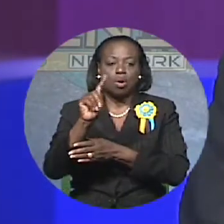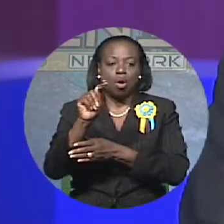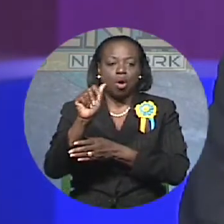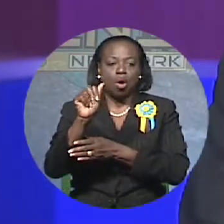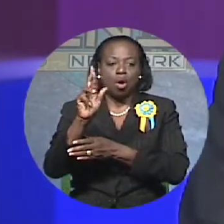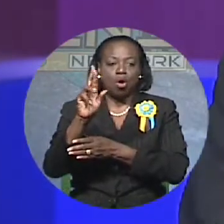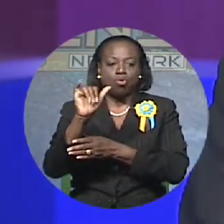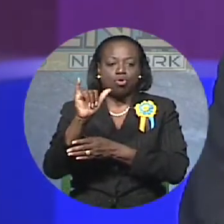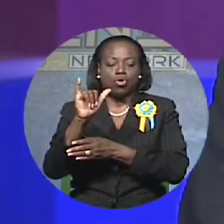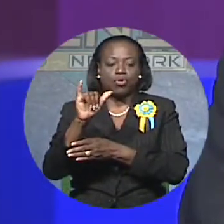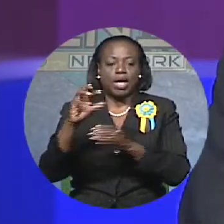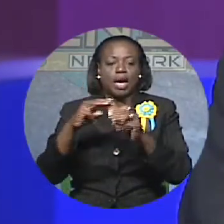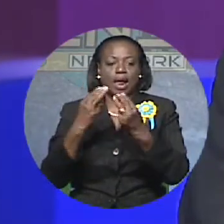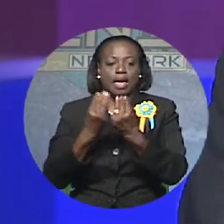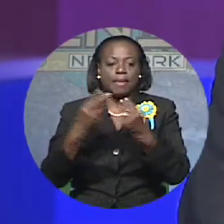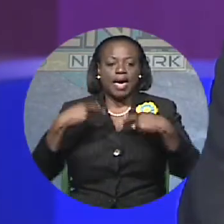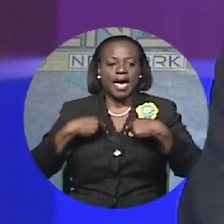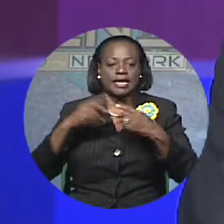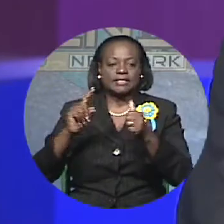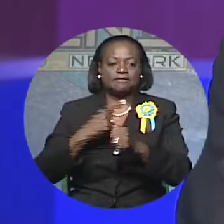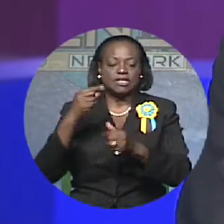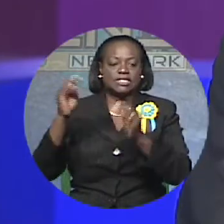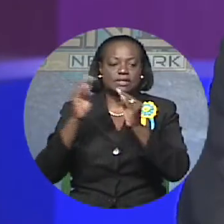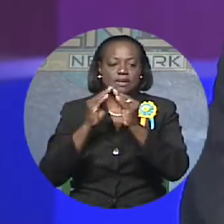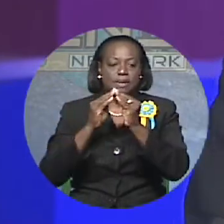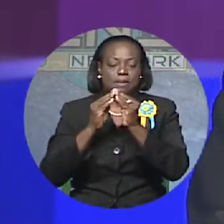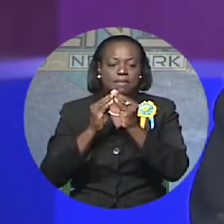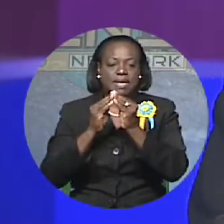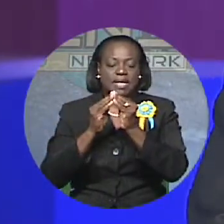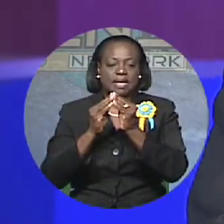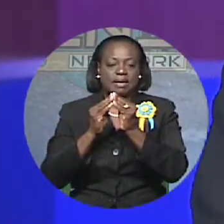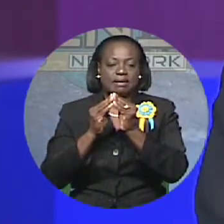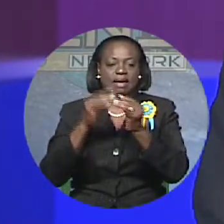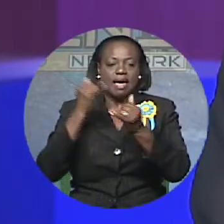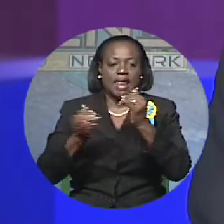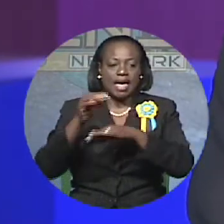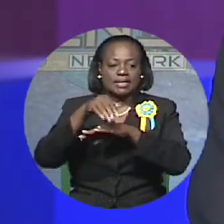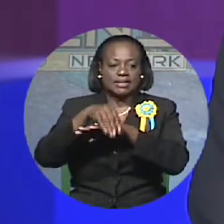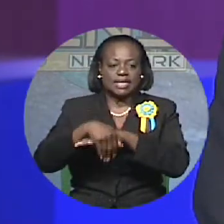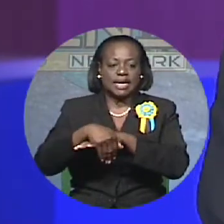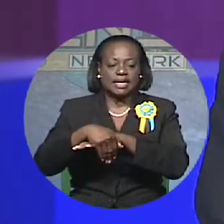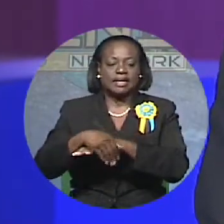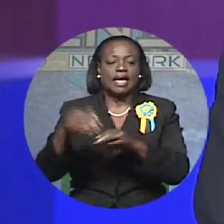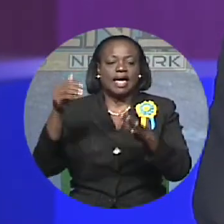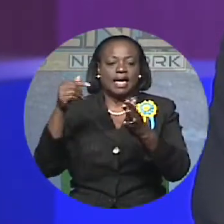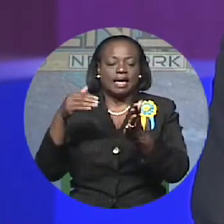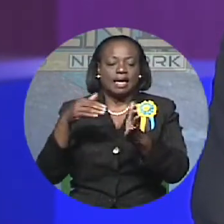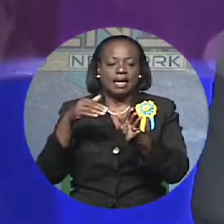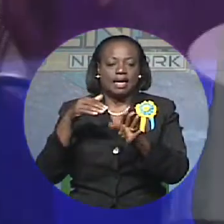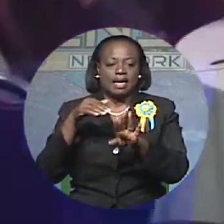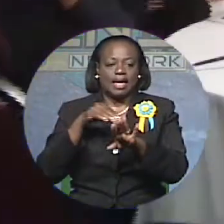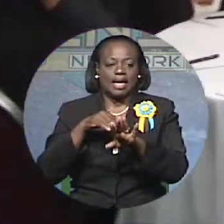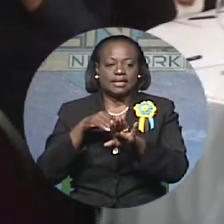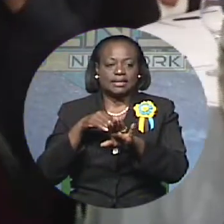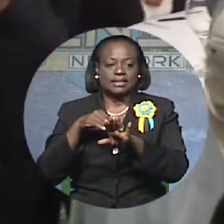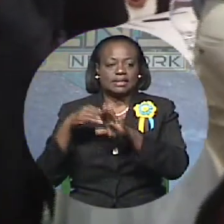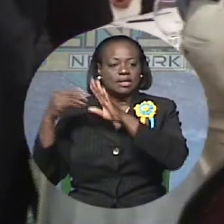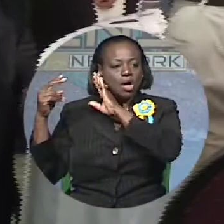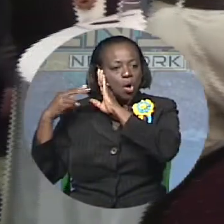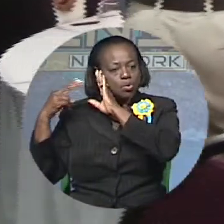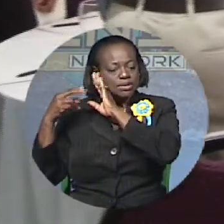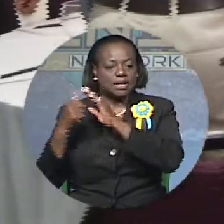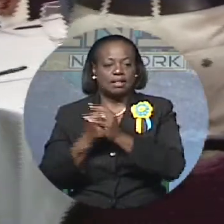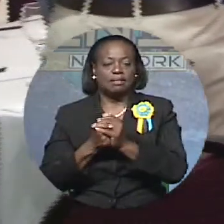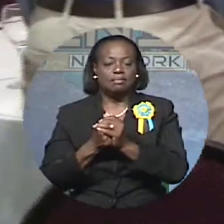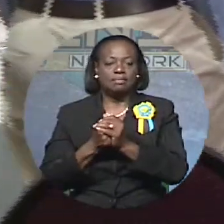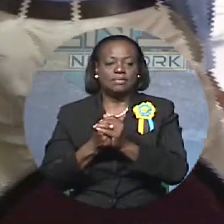last night at the British Colonial Hilton Hotel. Members used the opportunity to learn more about our independence, which is now only 8 days